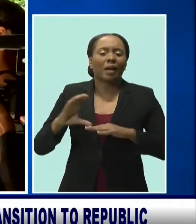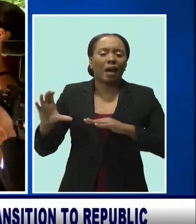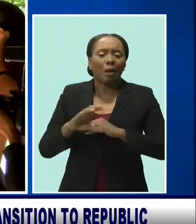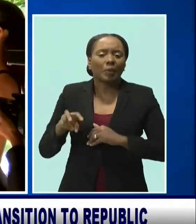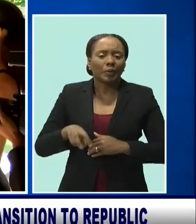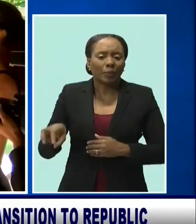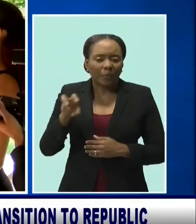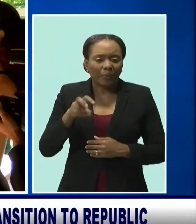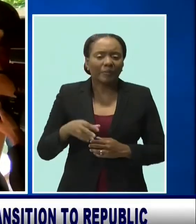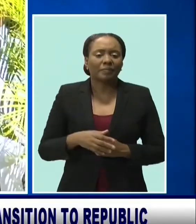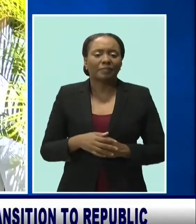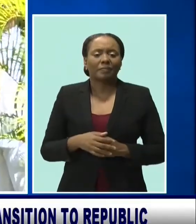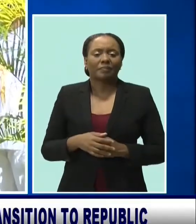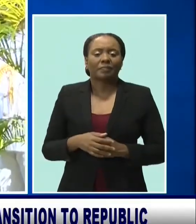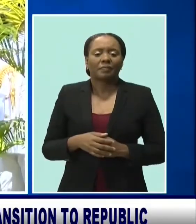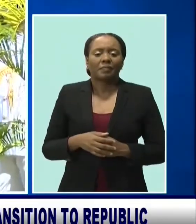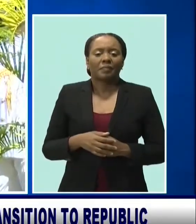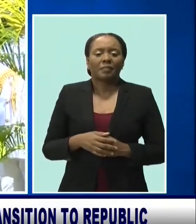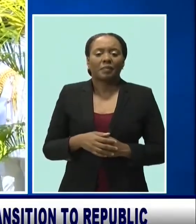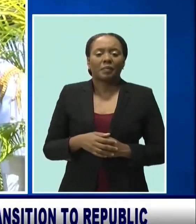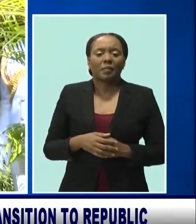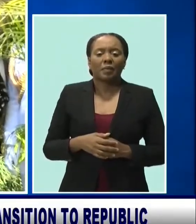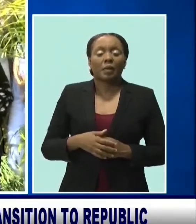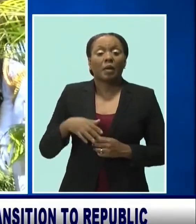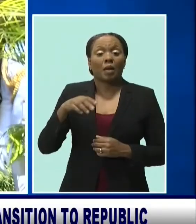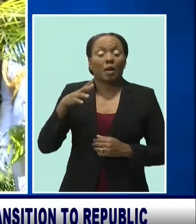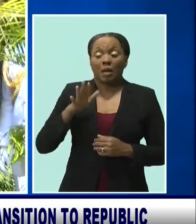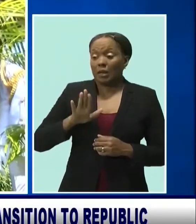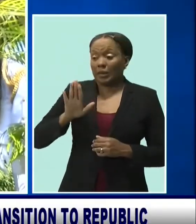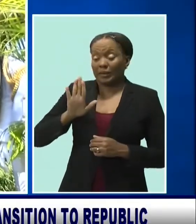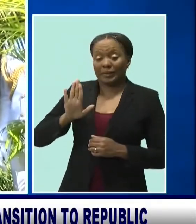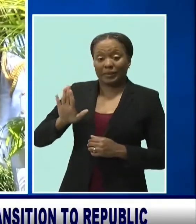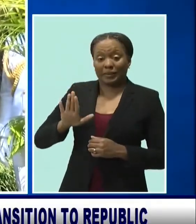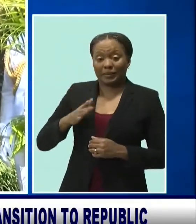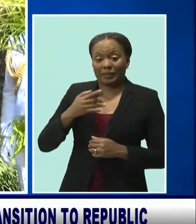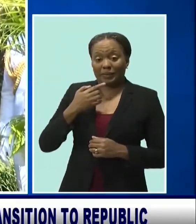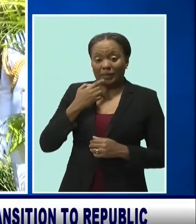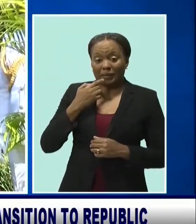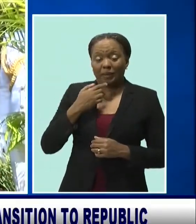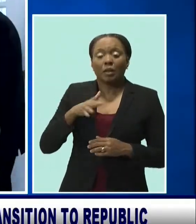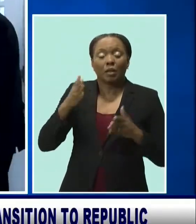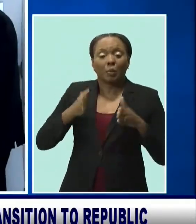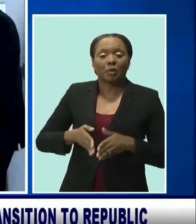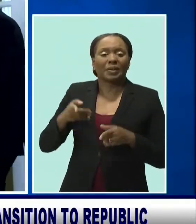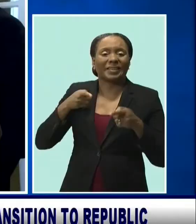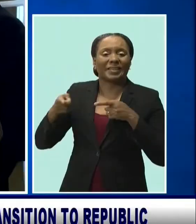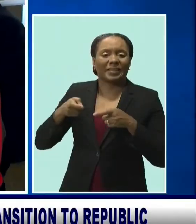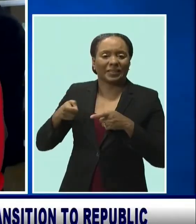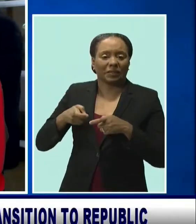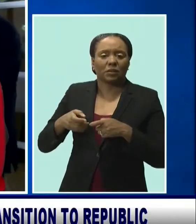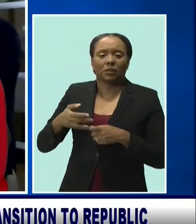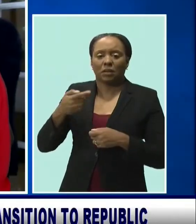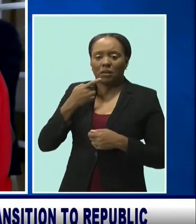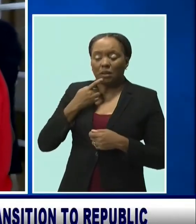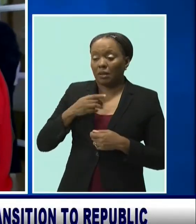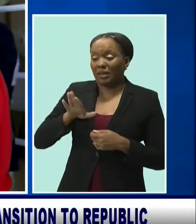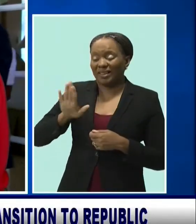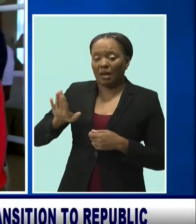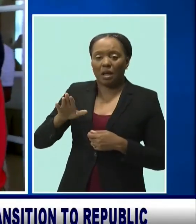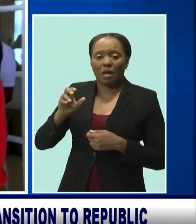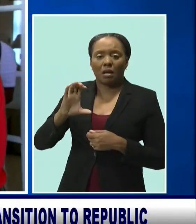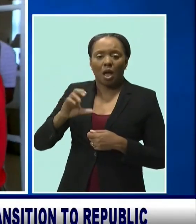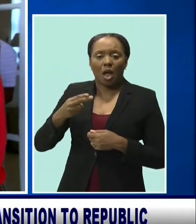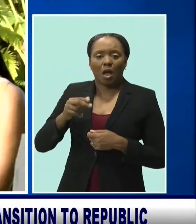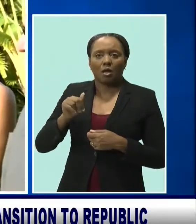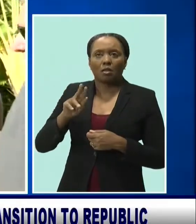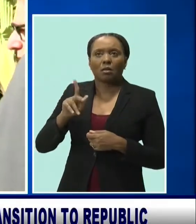the official residence of the Prince of Wales and the Duchess of Cornwall, says Prince Charles, as future head of the Commonwealth, was invited